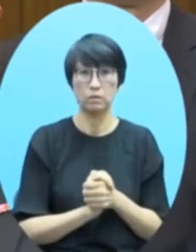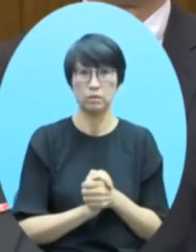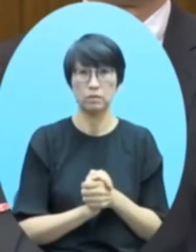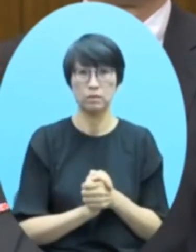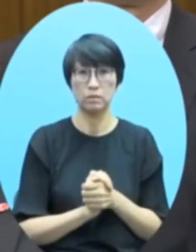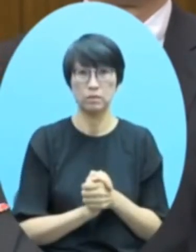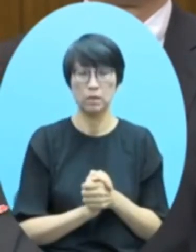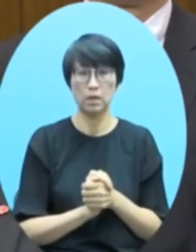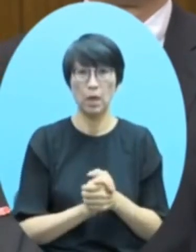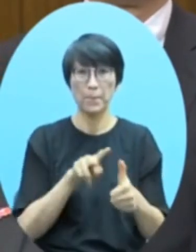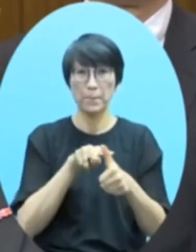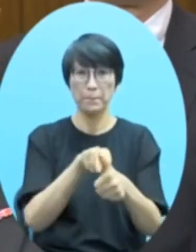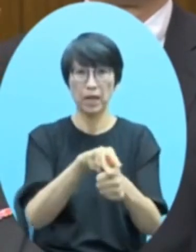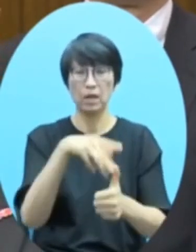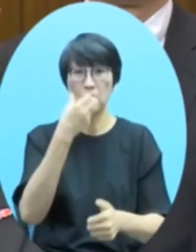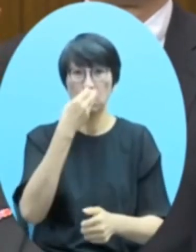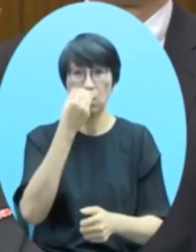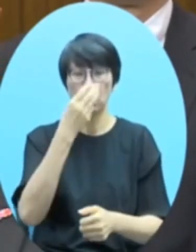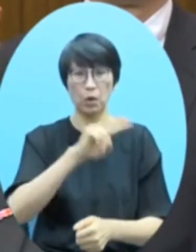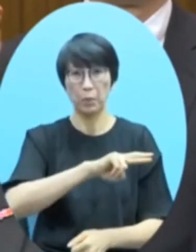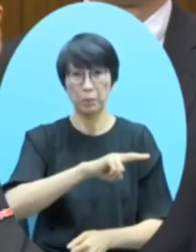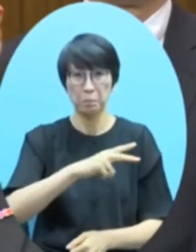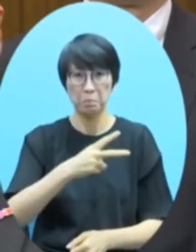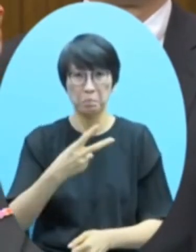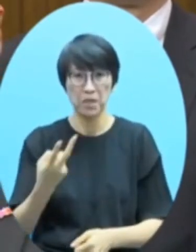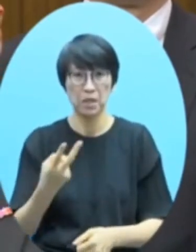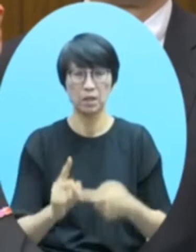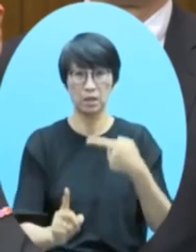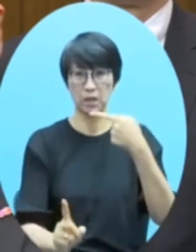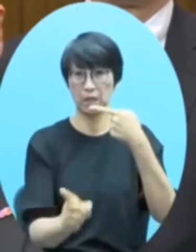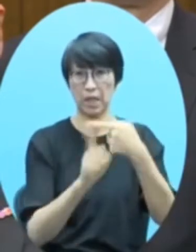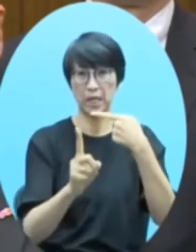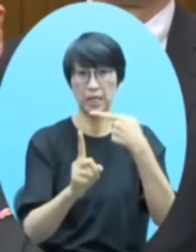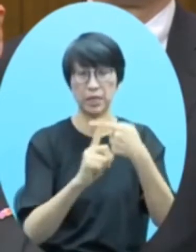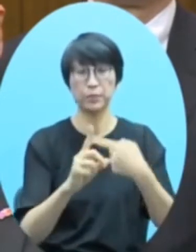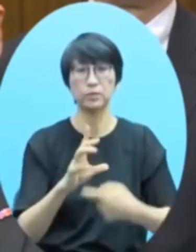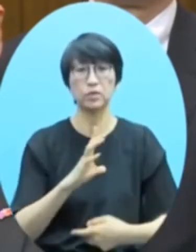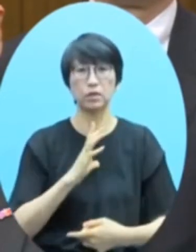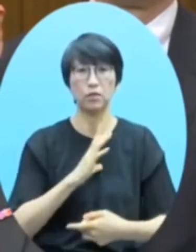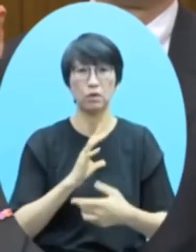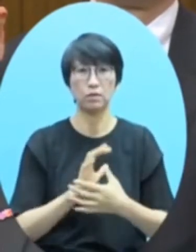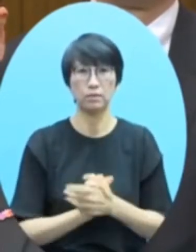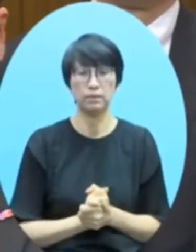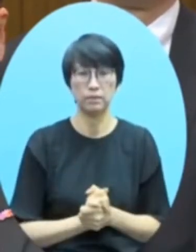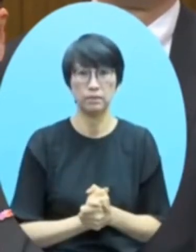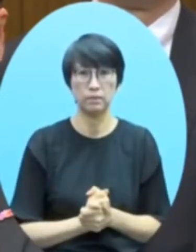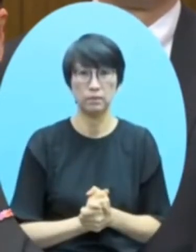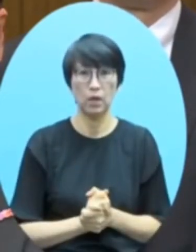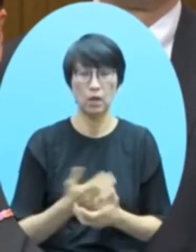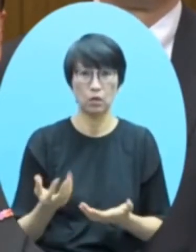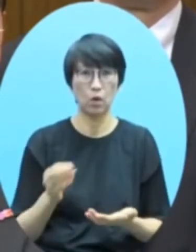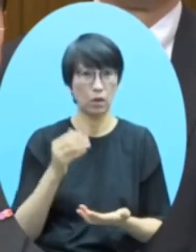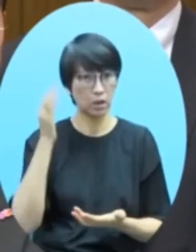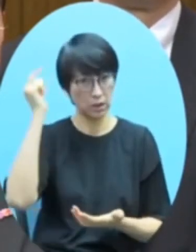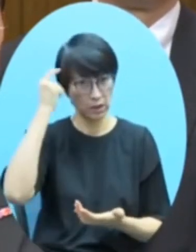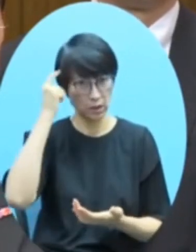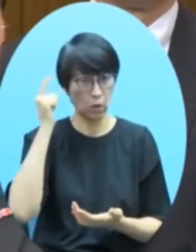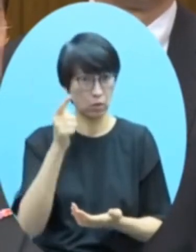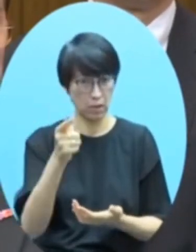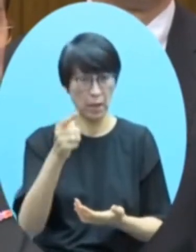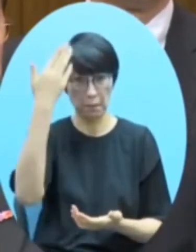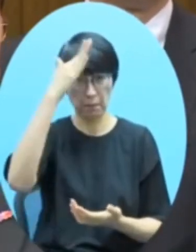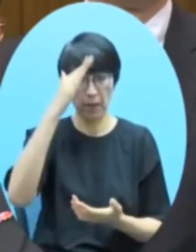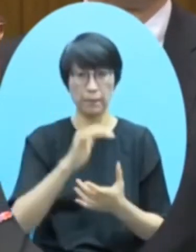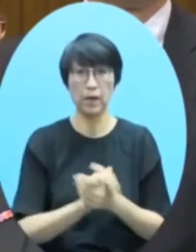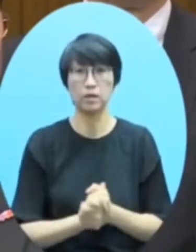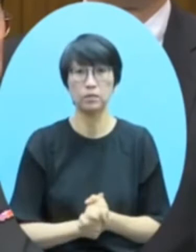going to push Hong Kong to the verge of a very dangerous situation. And I'm sure you know, and it